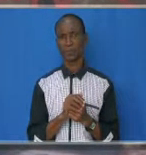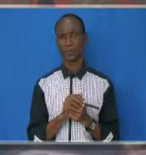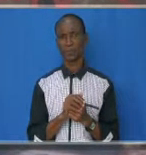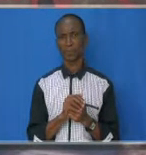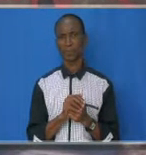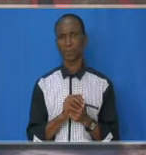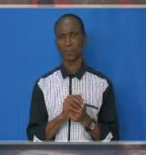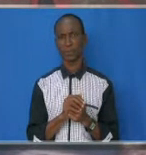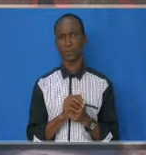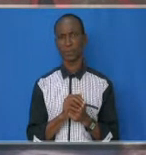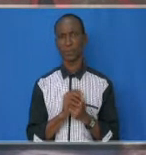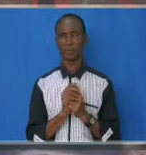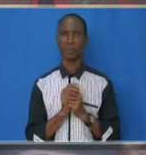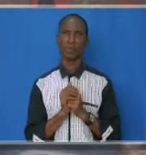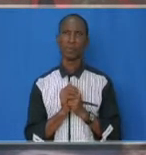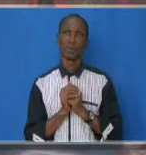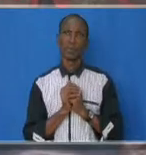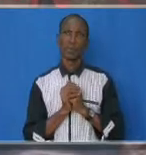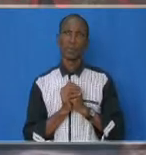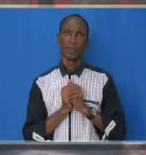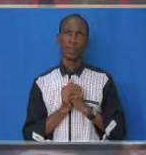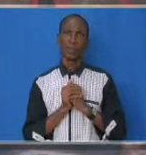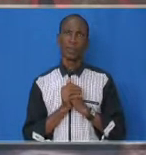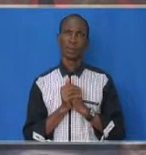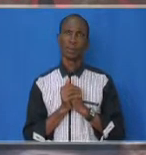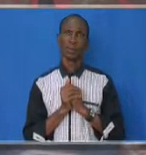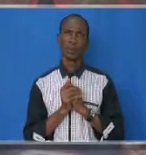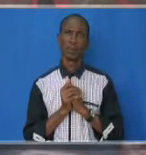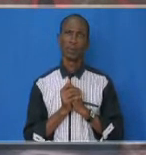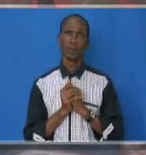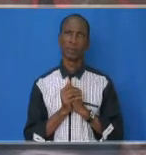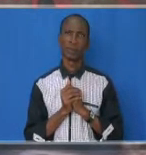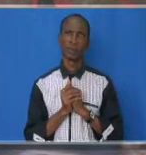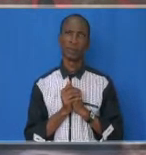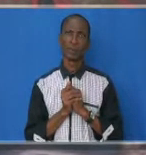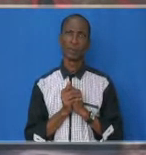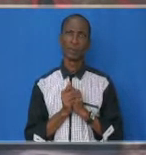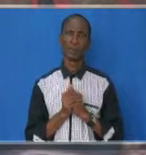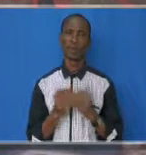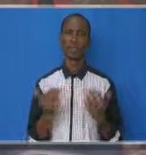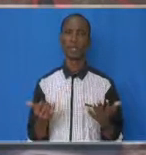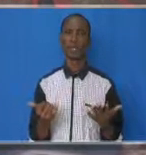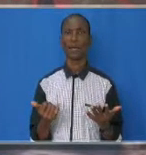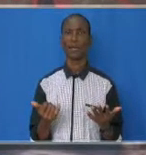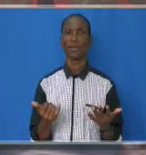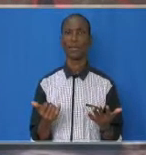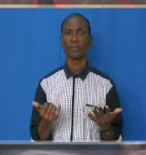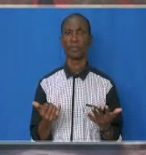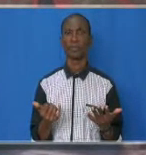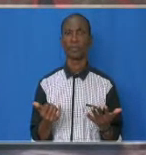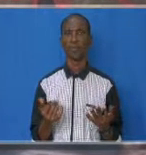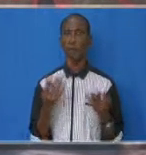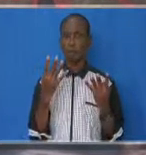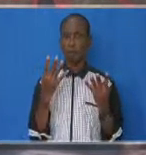do could give you entrance into the kingdom of God it's not something that we have